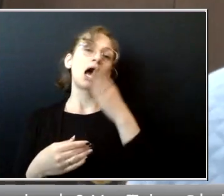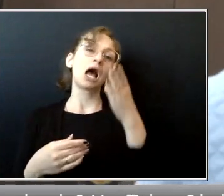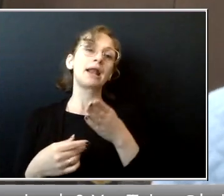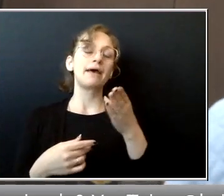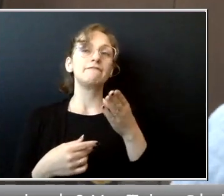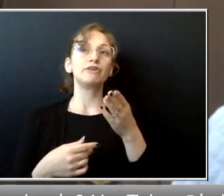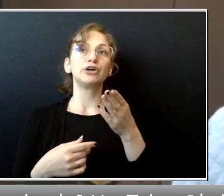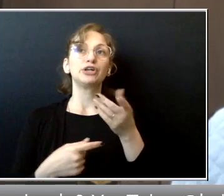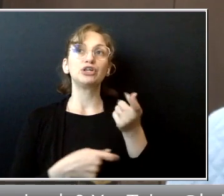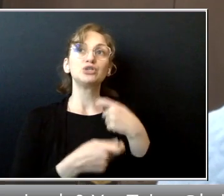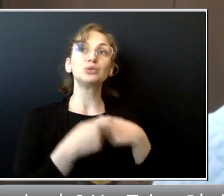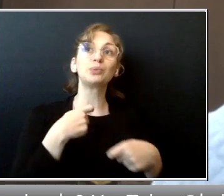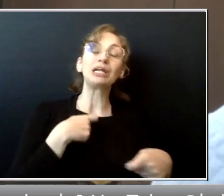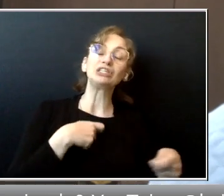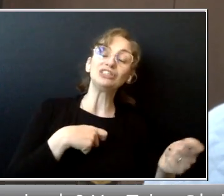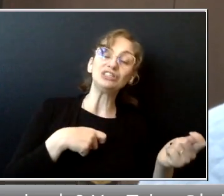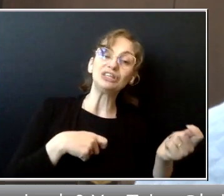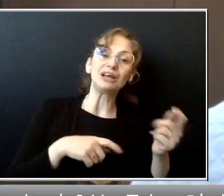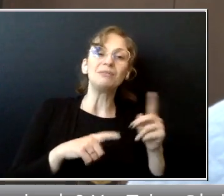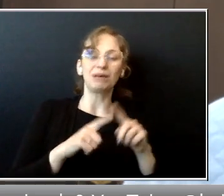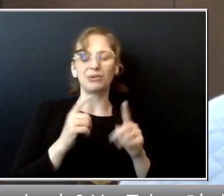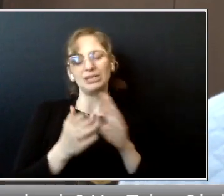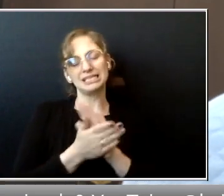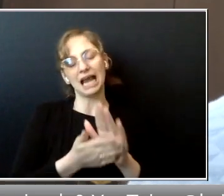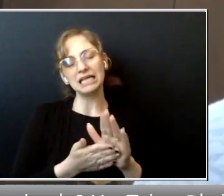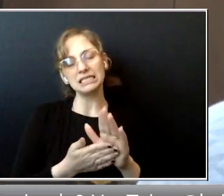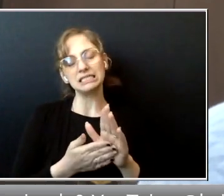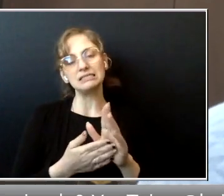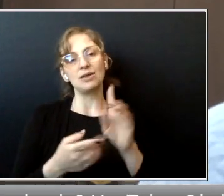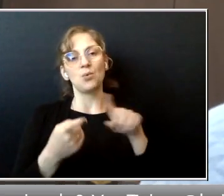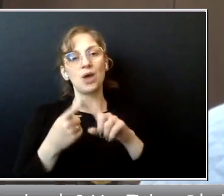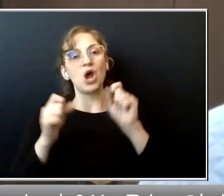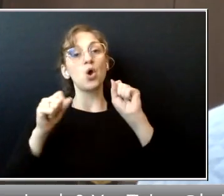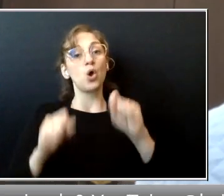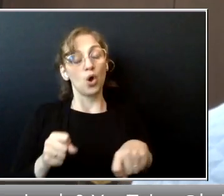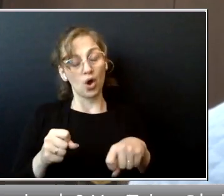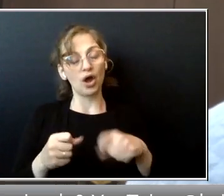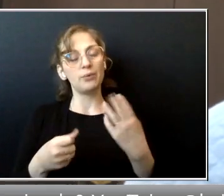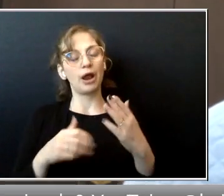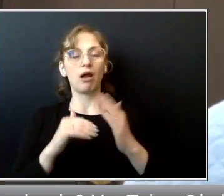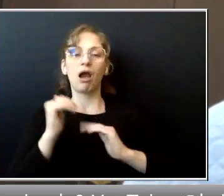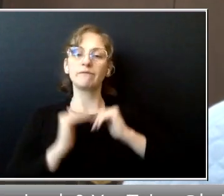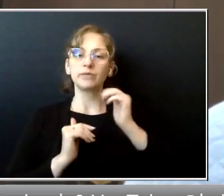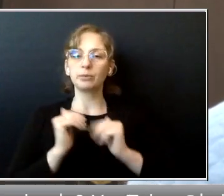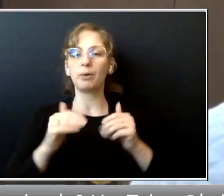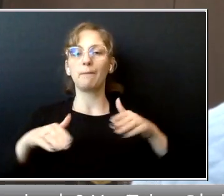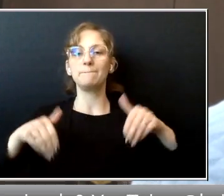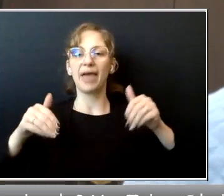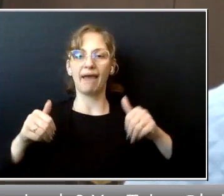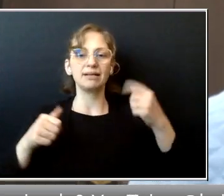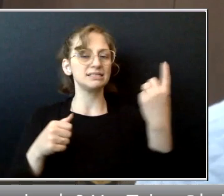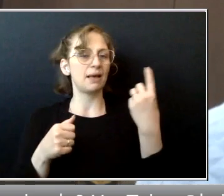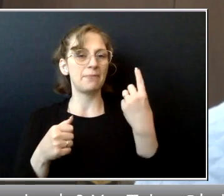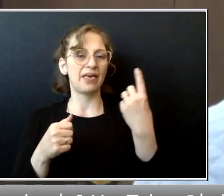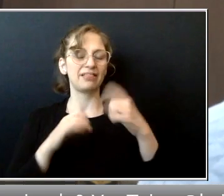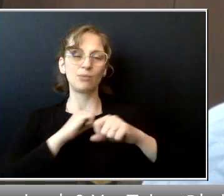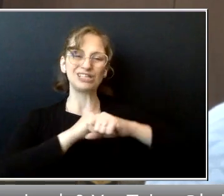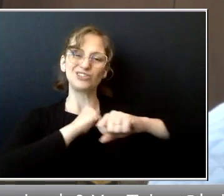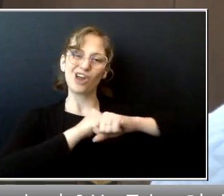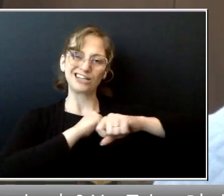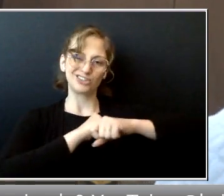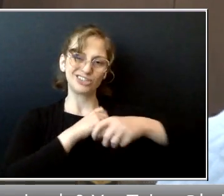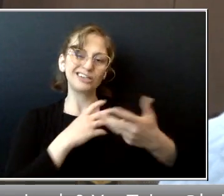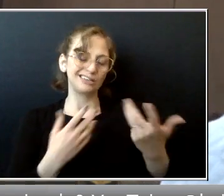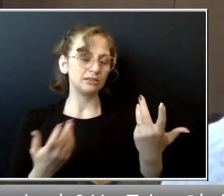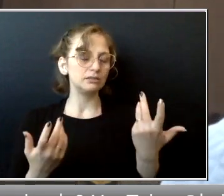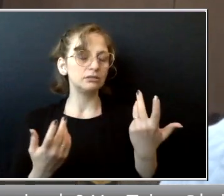but it was nice to when you could wear sweatpants or something that was a little more stretchy to accommodate the swelling, because as you can see in the